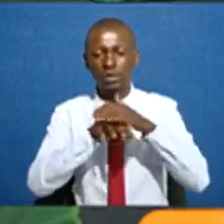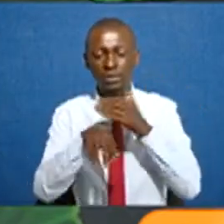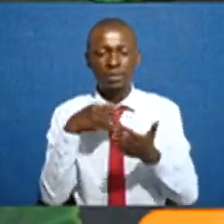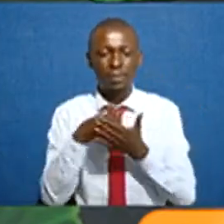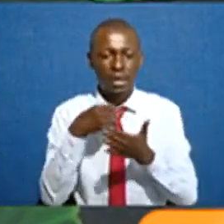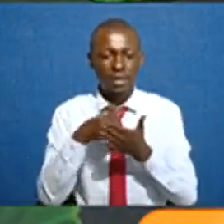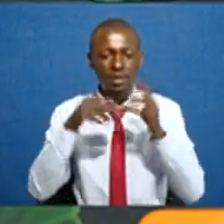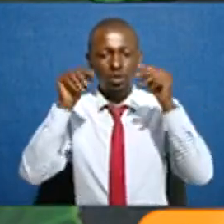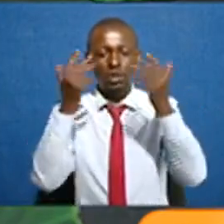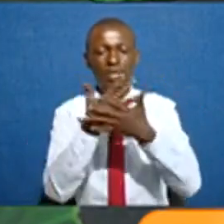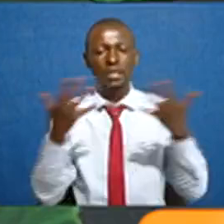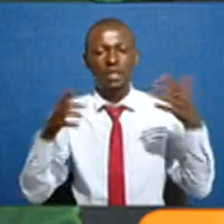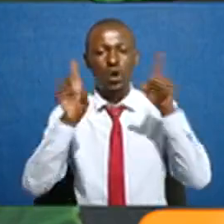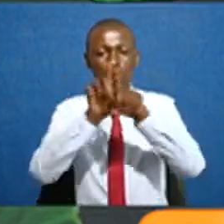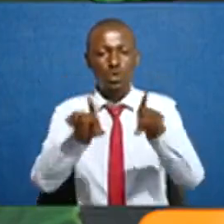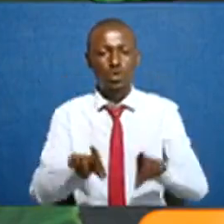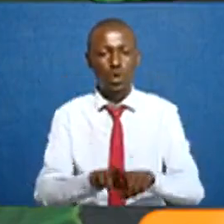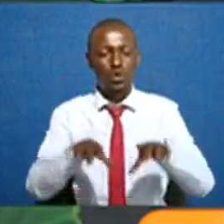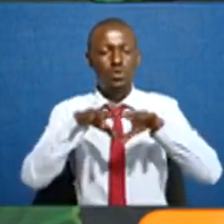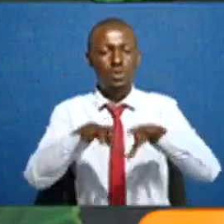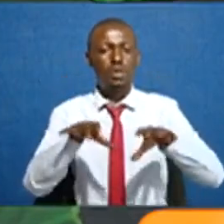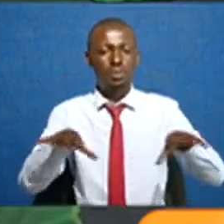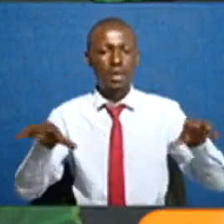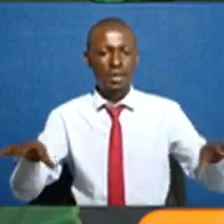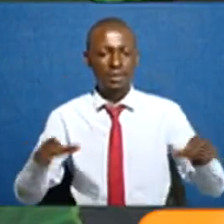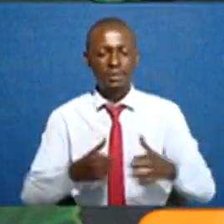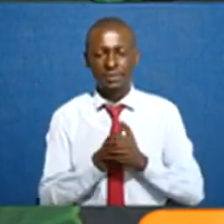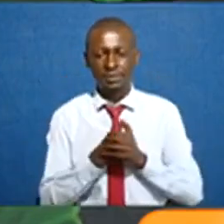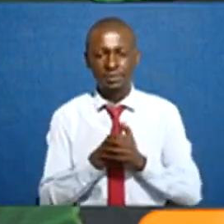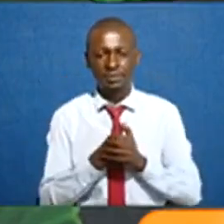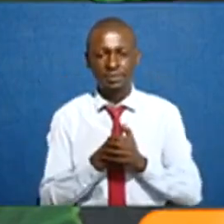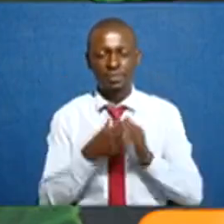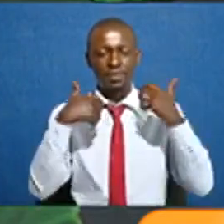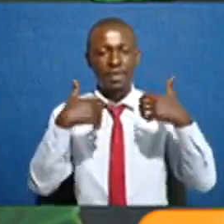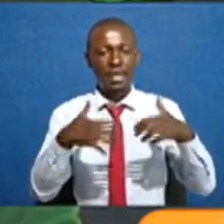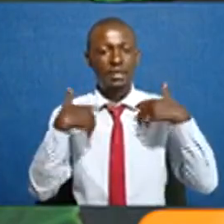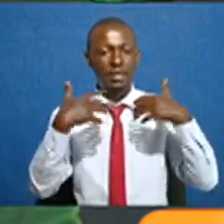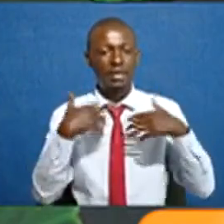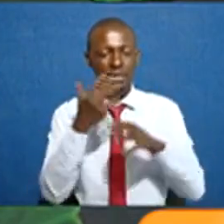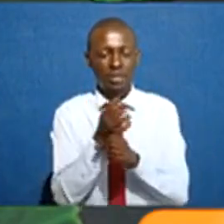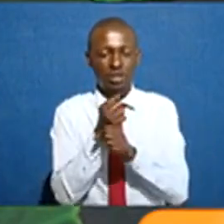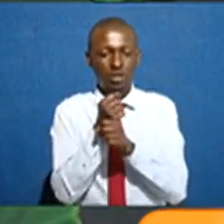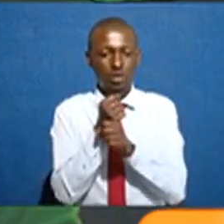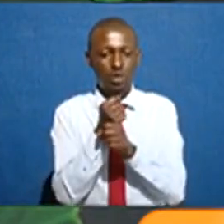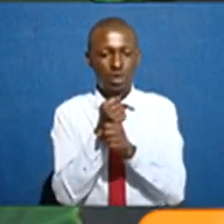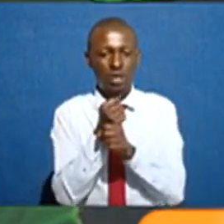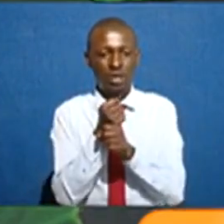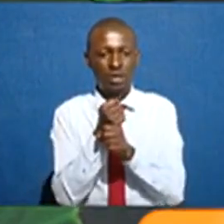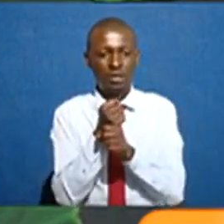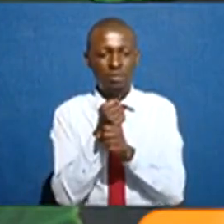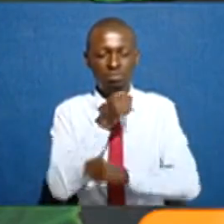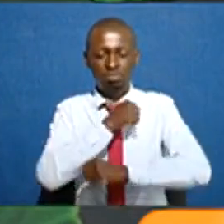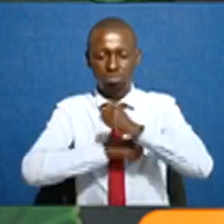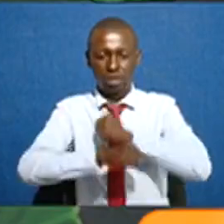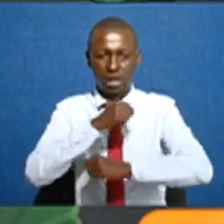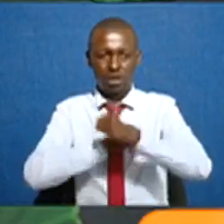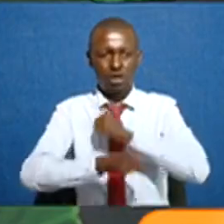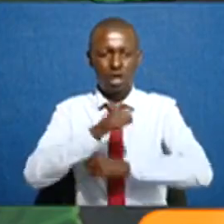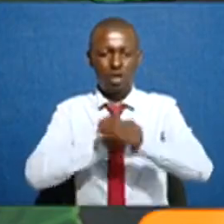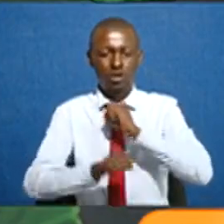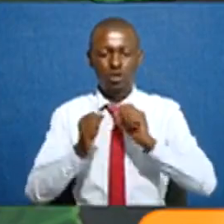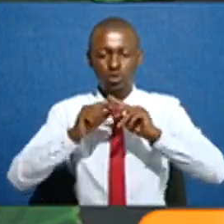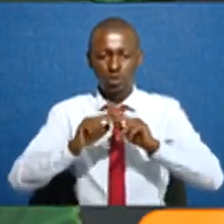quality inputs, and market access. It is against this backdrop that agricultural stakeholders are now rooting for the establishment